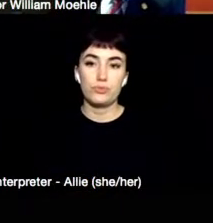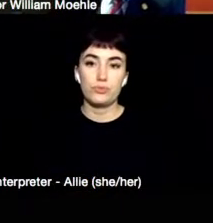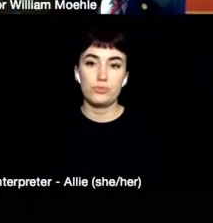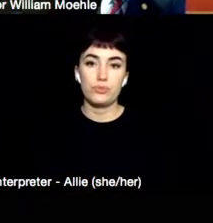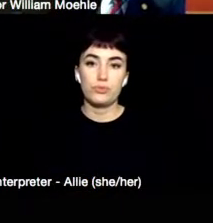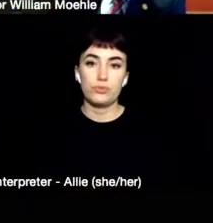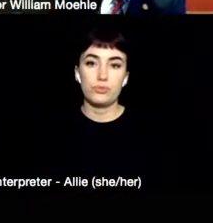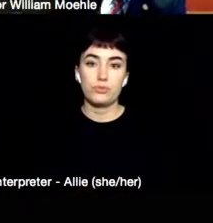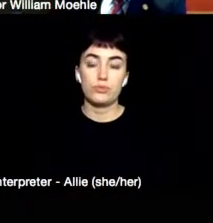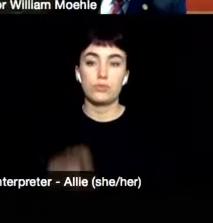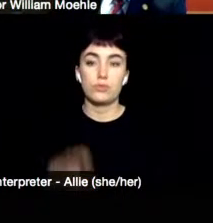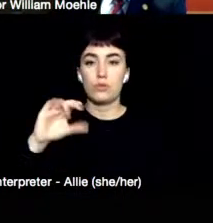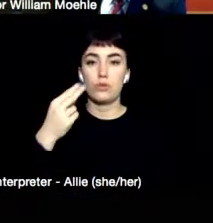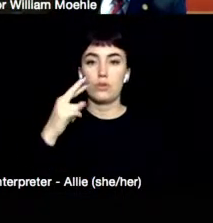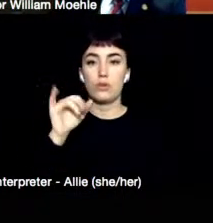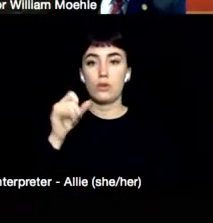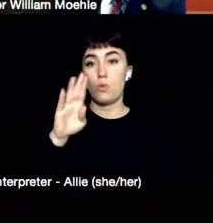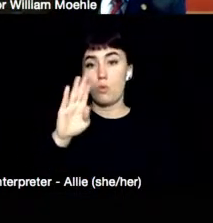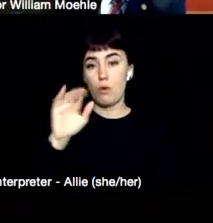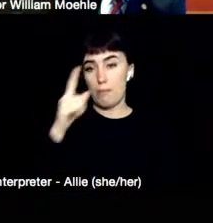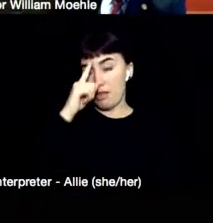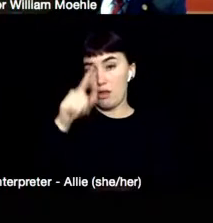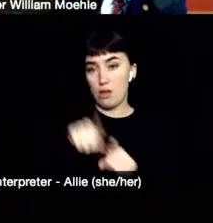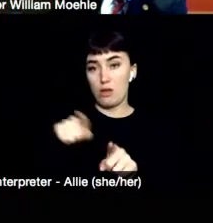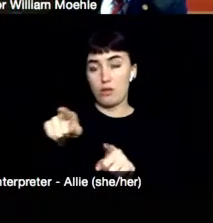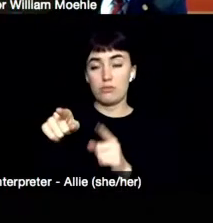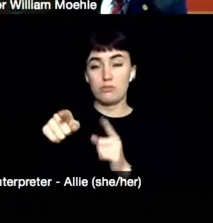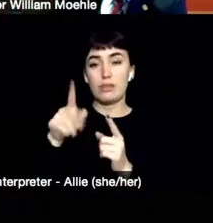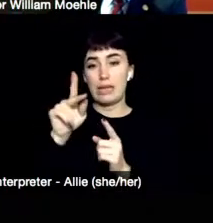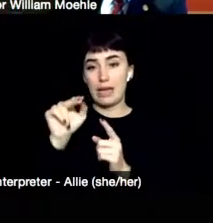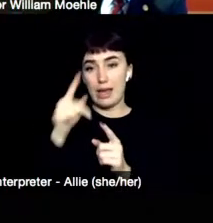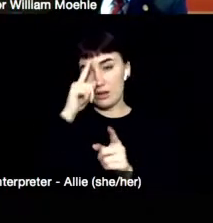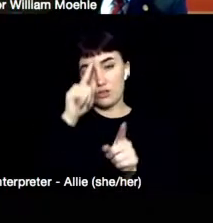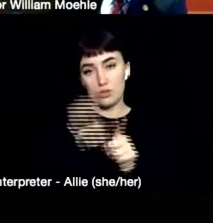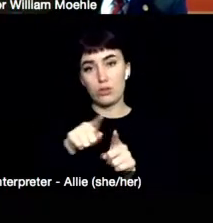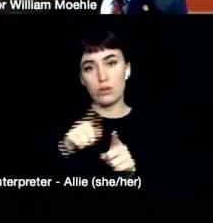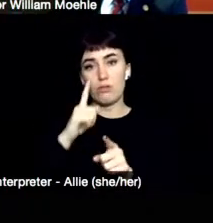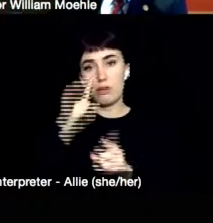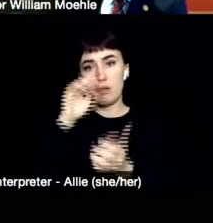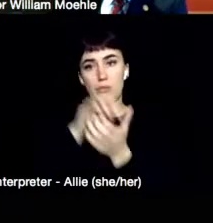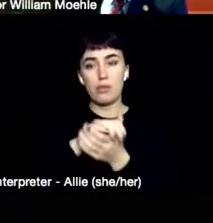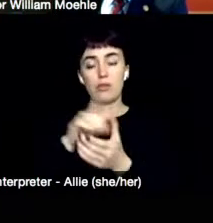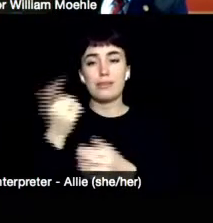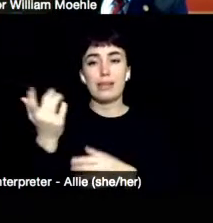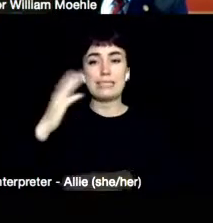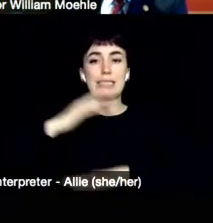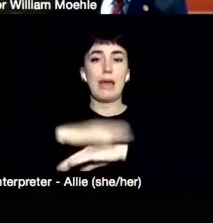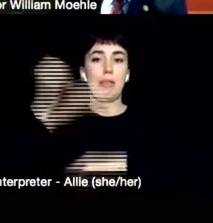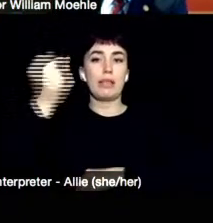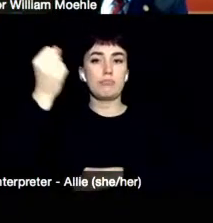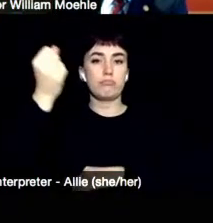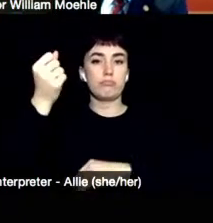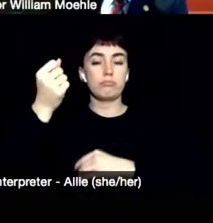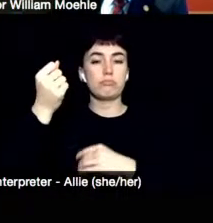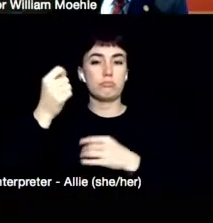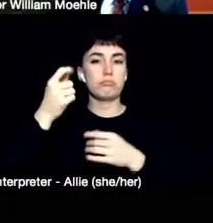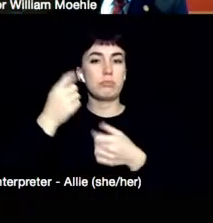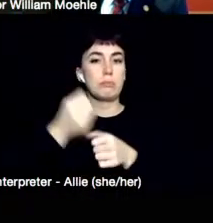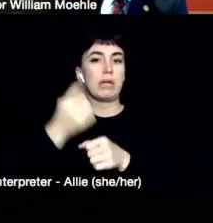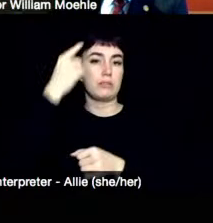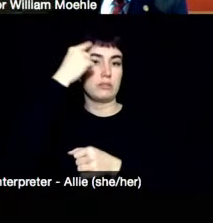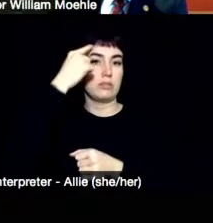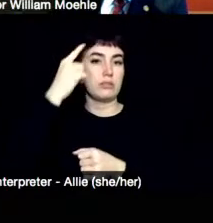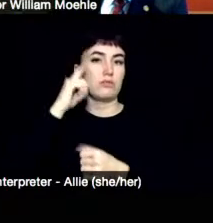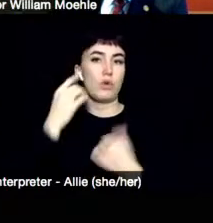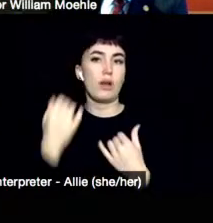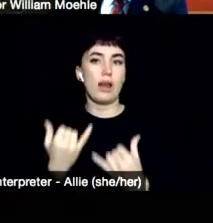Well, Bill, I agree that, and Ken as well, I believe that tabling it make sense for the time